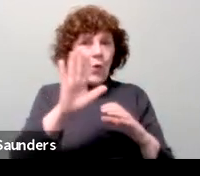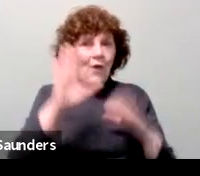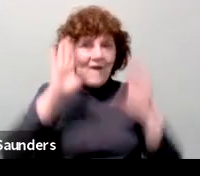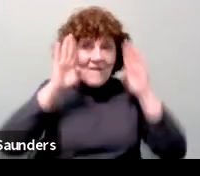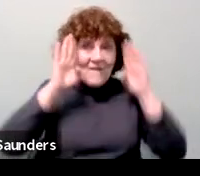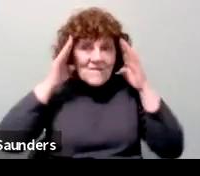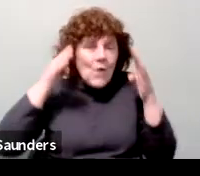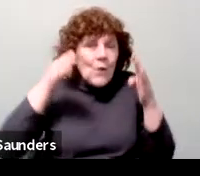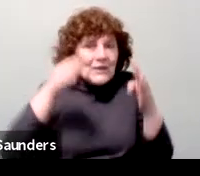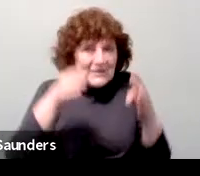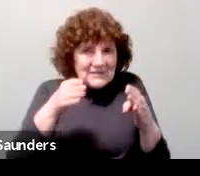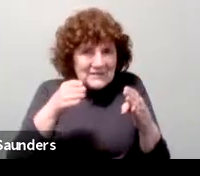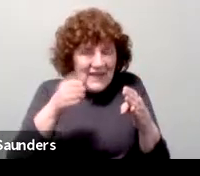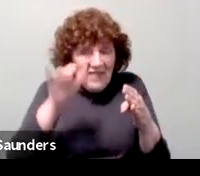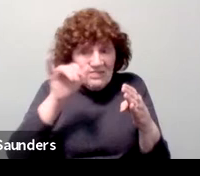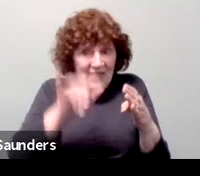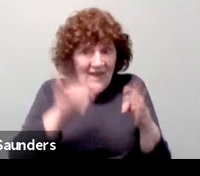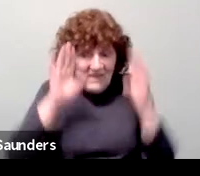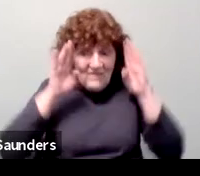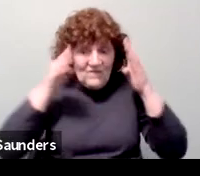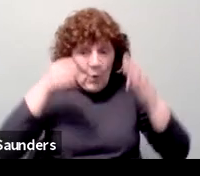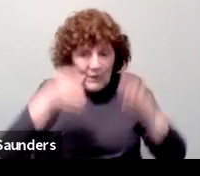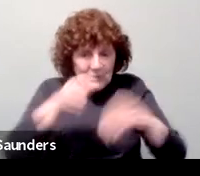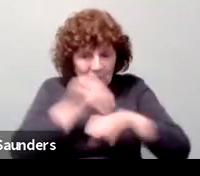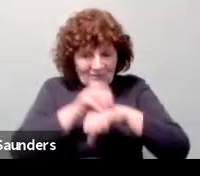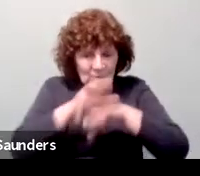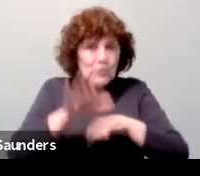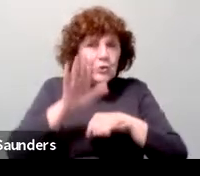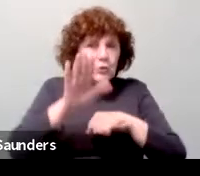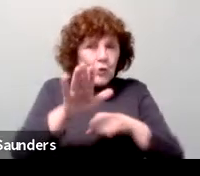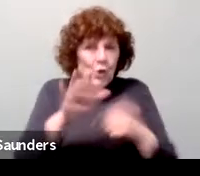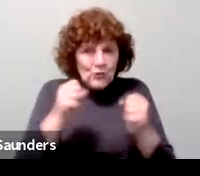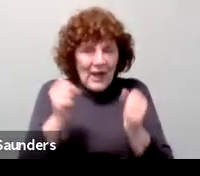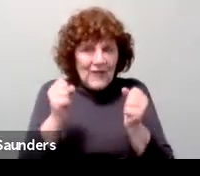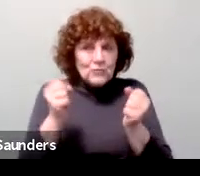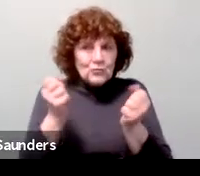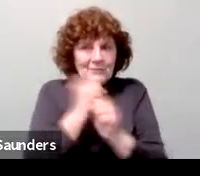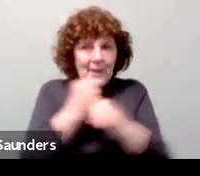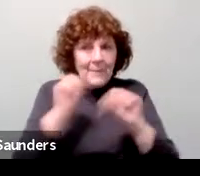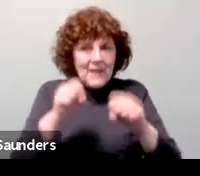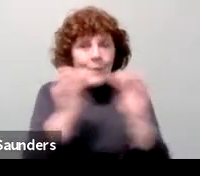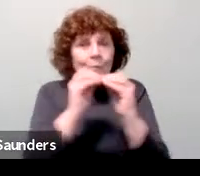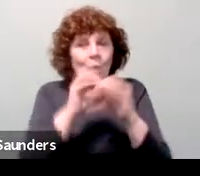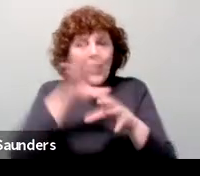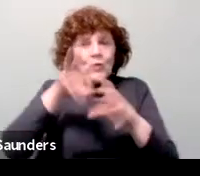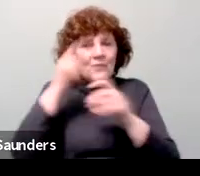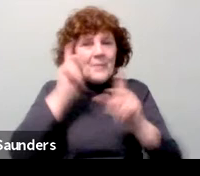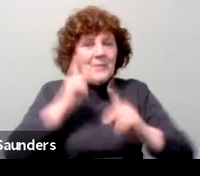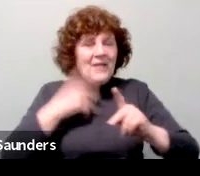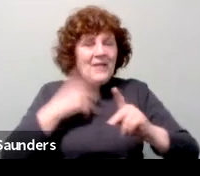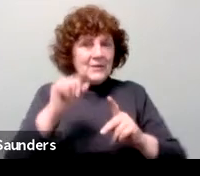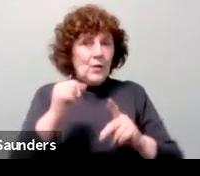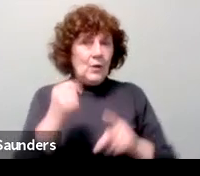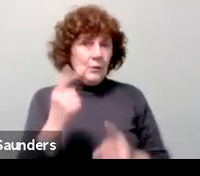that drives efforts towards greater inclusion, because it's one thing I learned both in my career as a lawyer